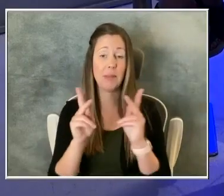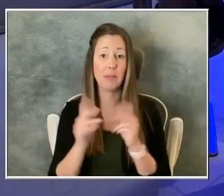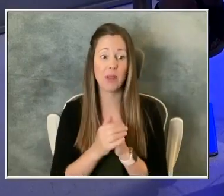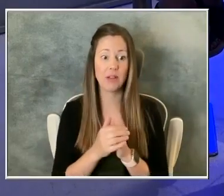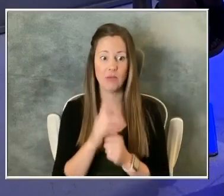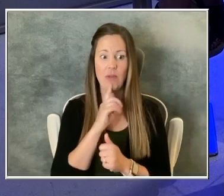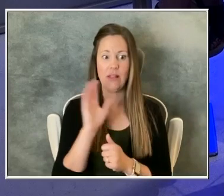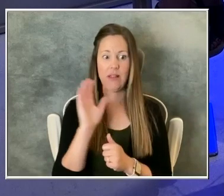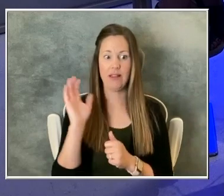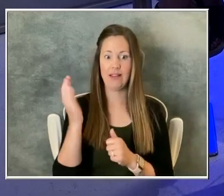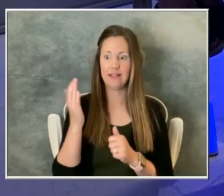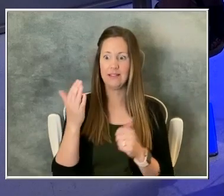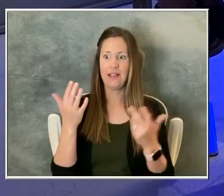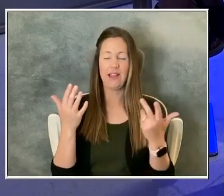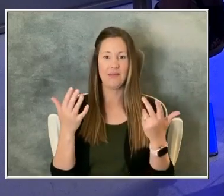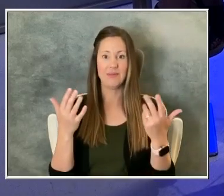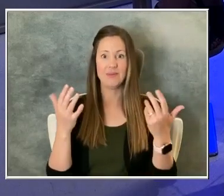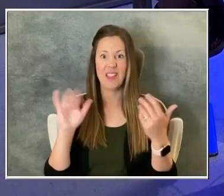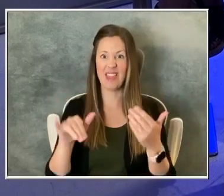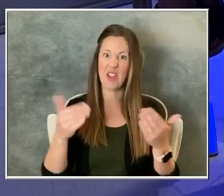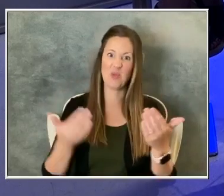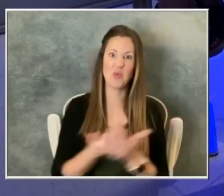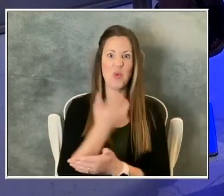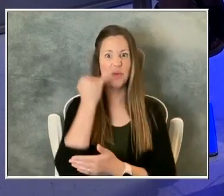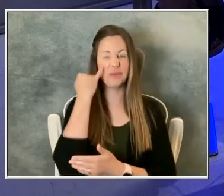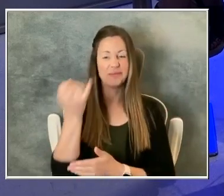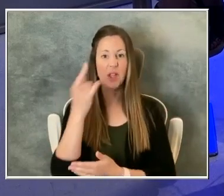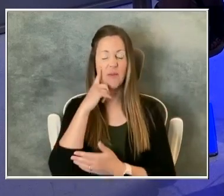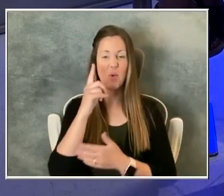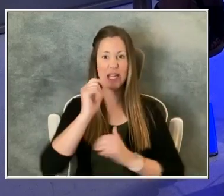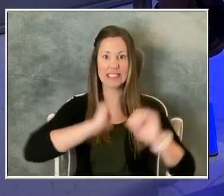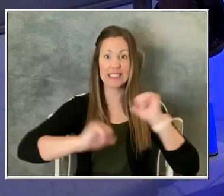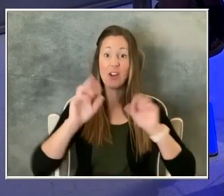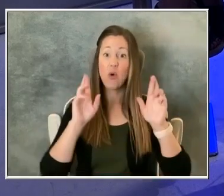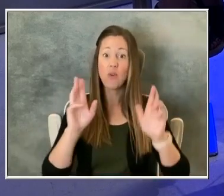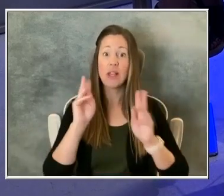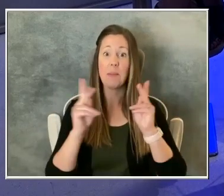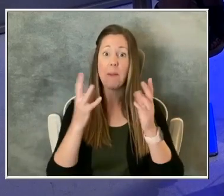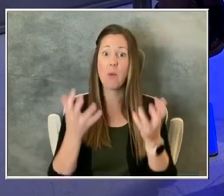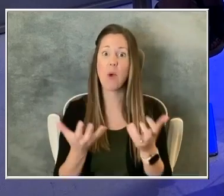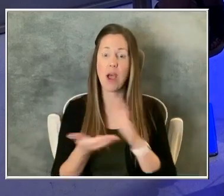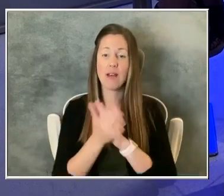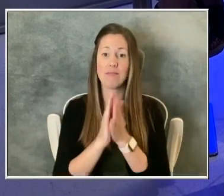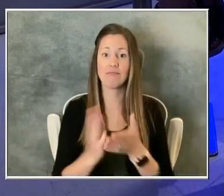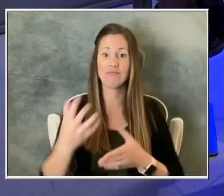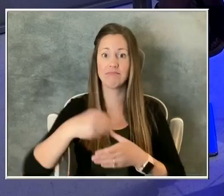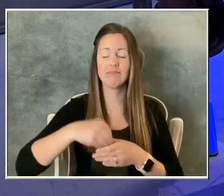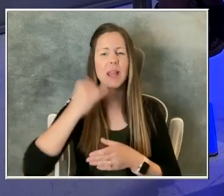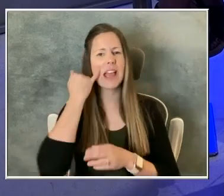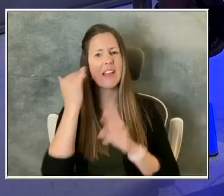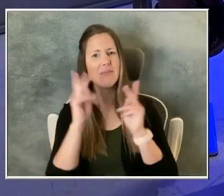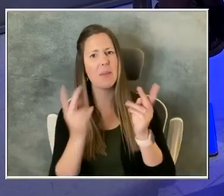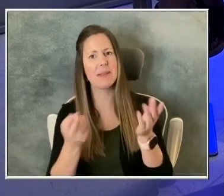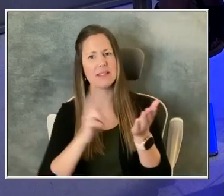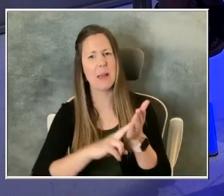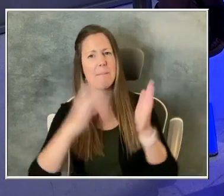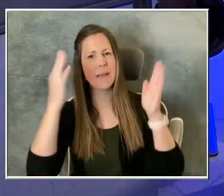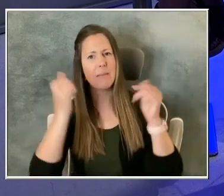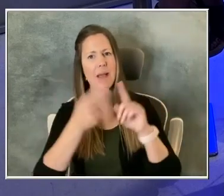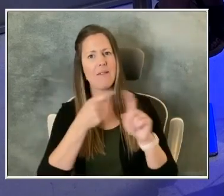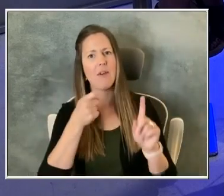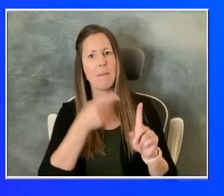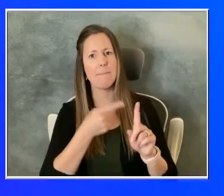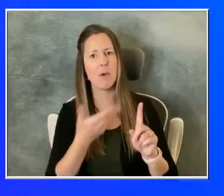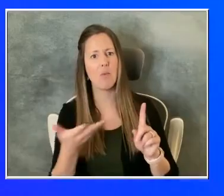of science, and hopefully people are going to want to be part of that. If people do sign up, Dr. Ojo, what's expected of them? What